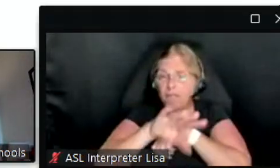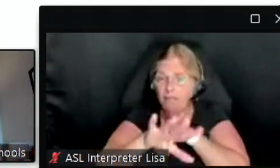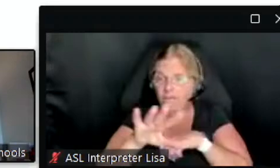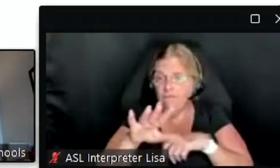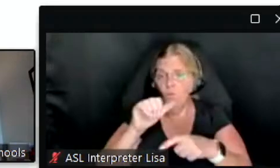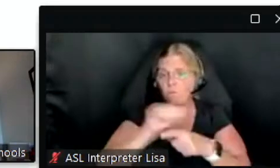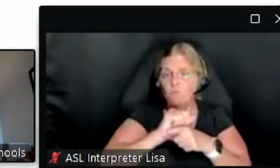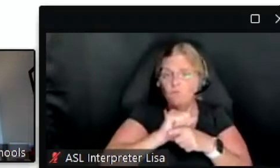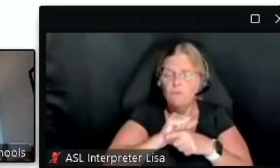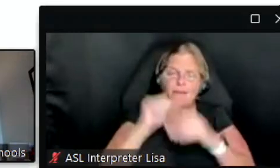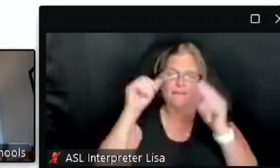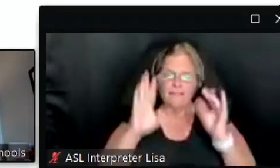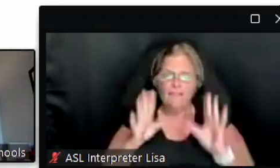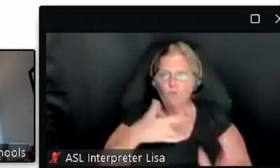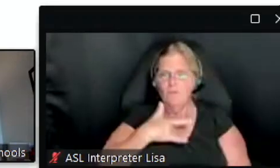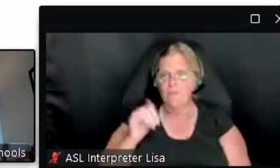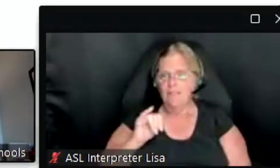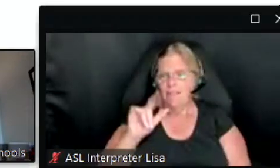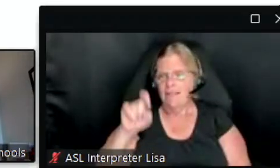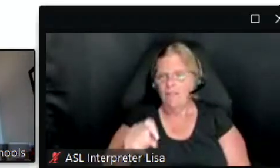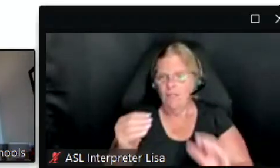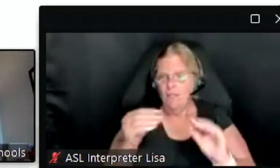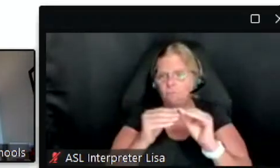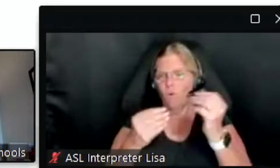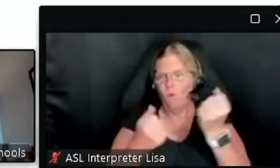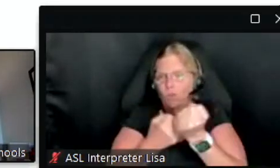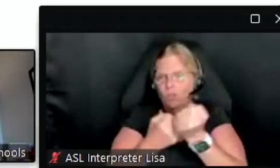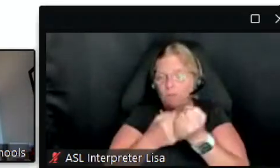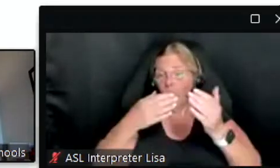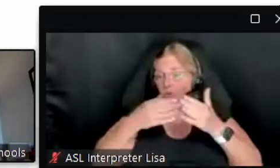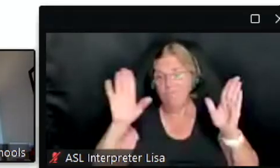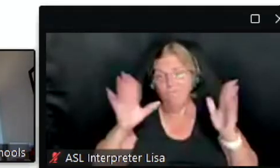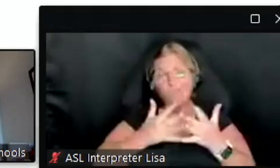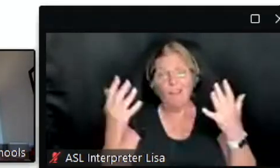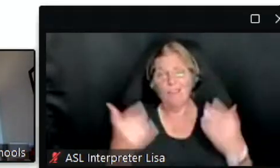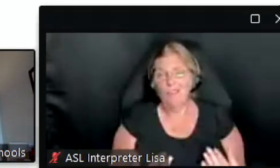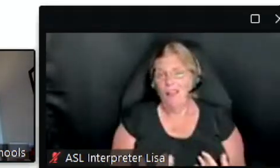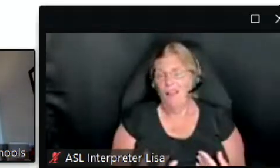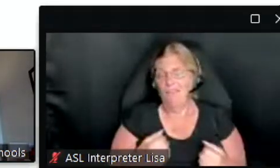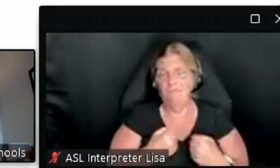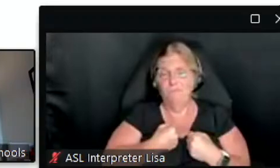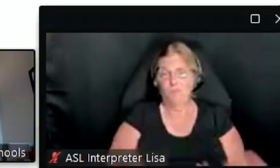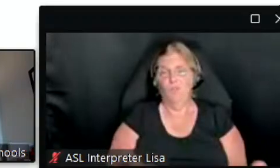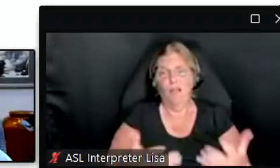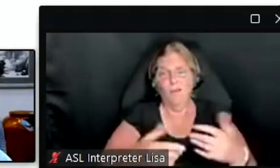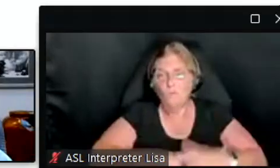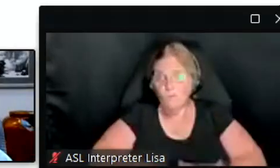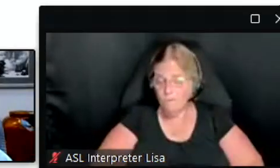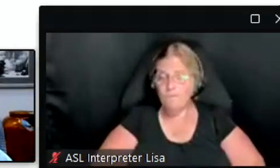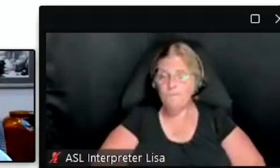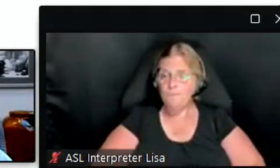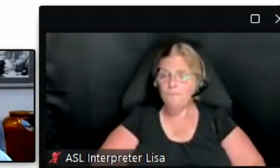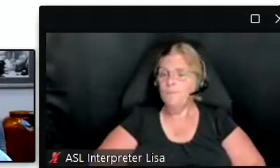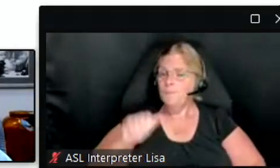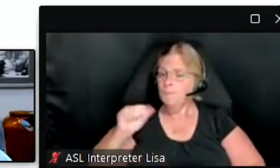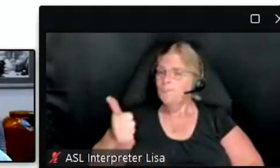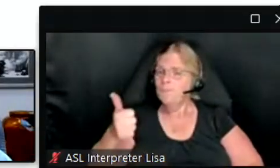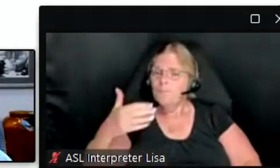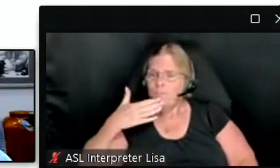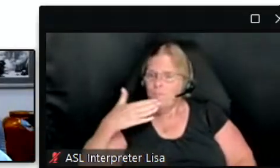they need more support in general, and there's a lot of burnout and people feeling overwhelmed. Great. Like the same